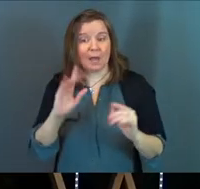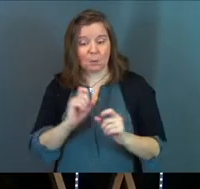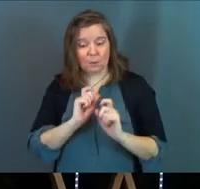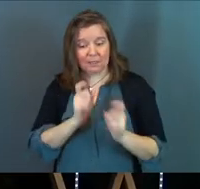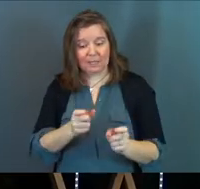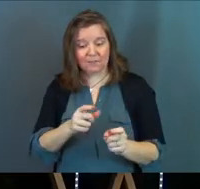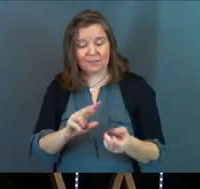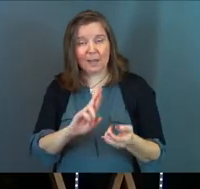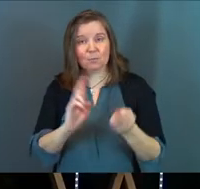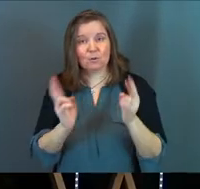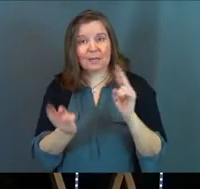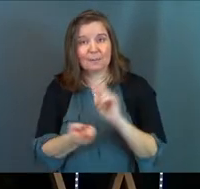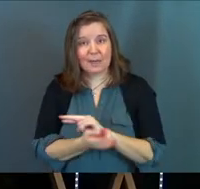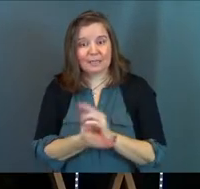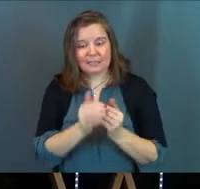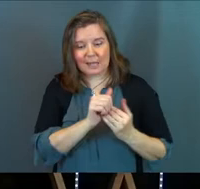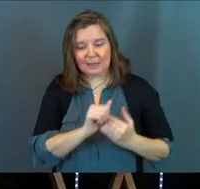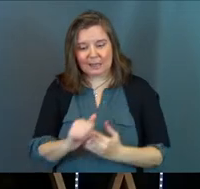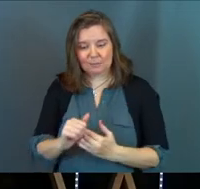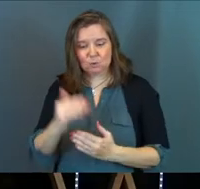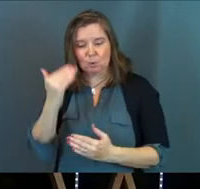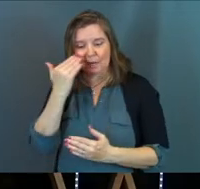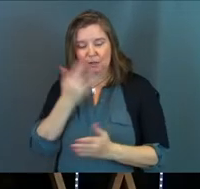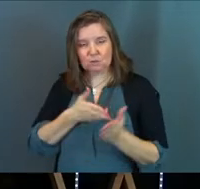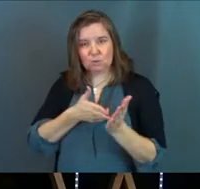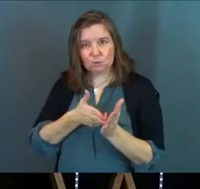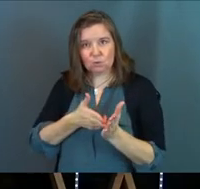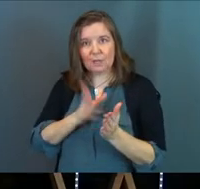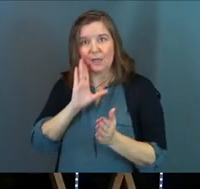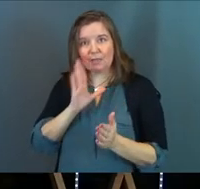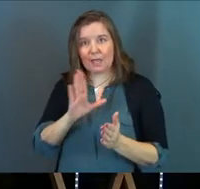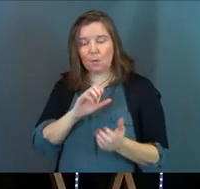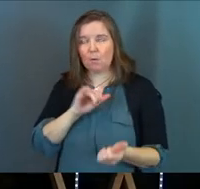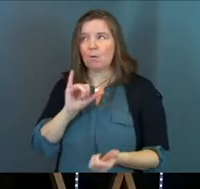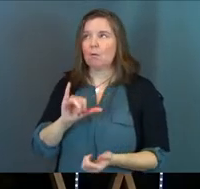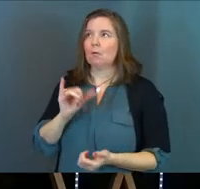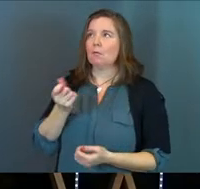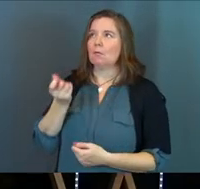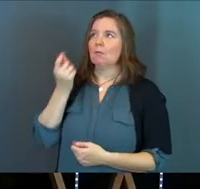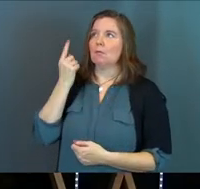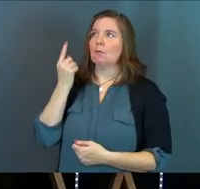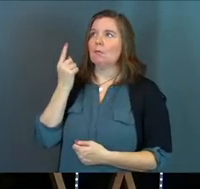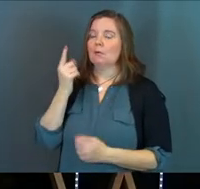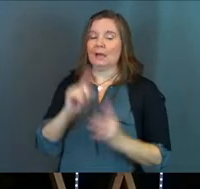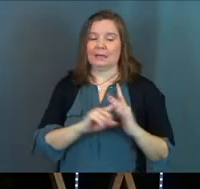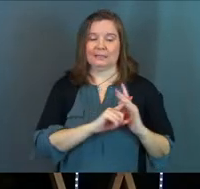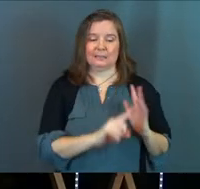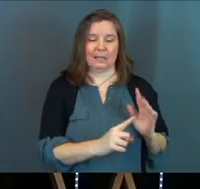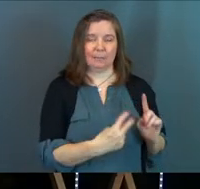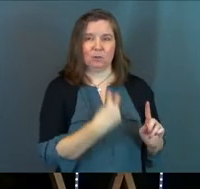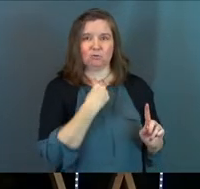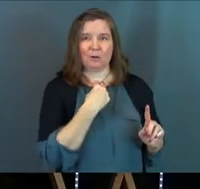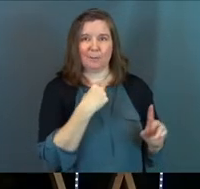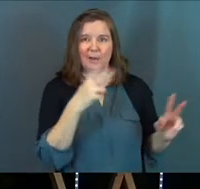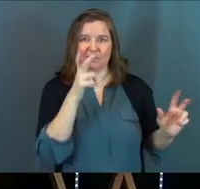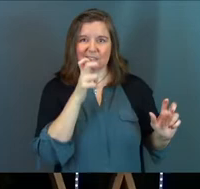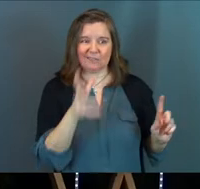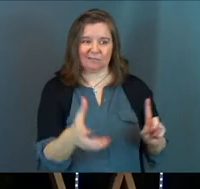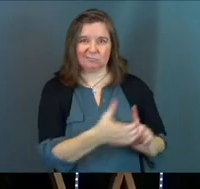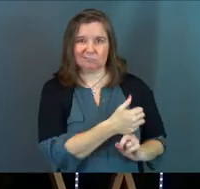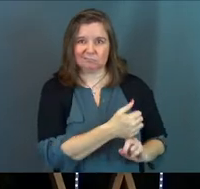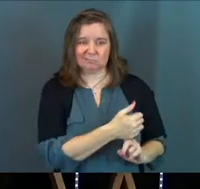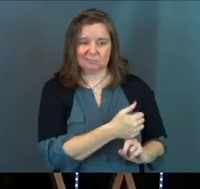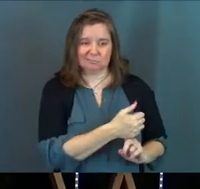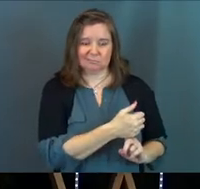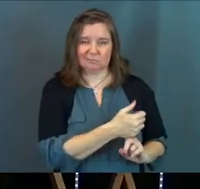will grant them repentance, leading them to a knowledge of the truth, and that they will come to their senses and escape the trap of the devil who has